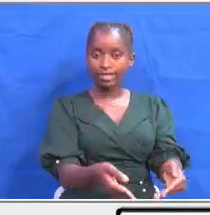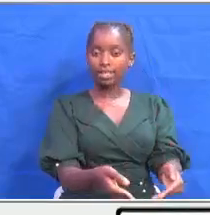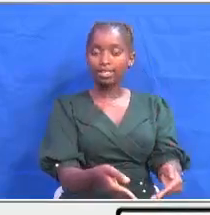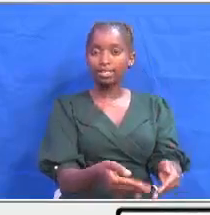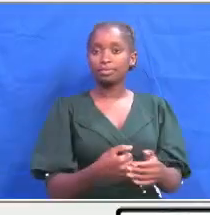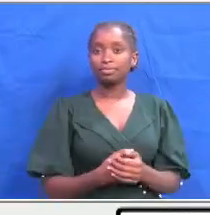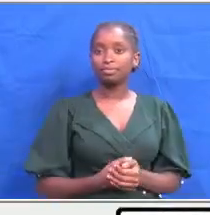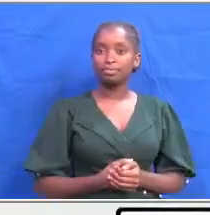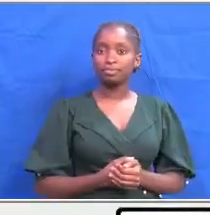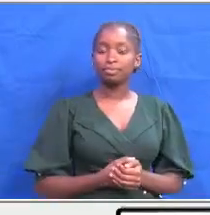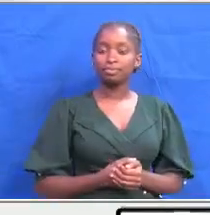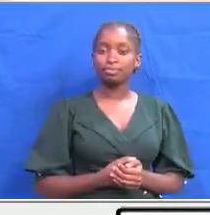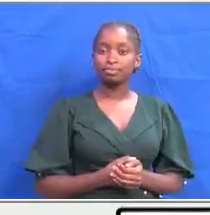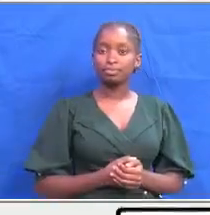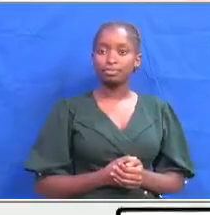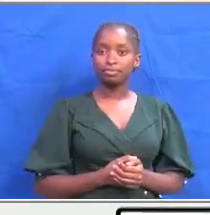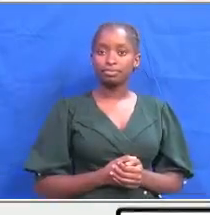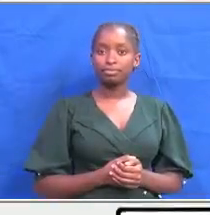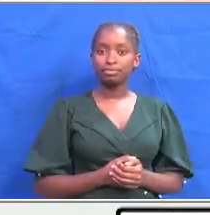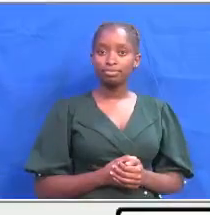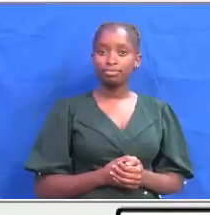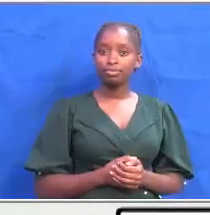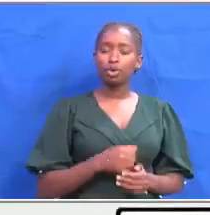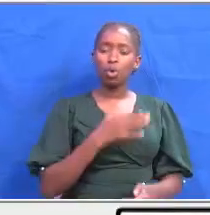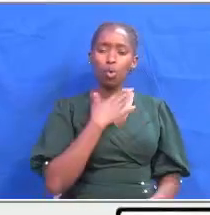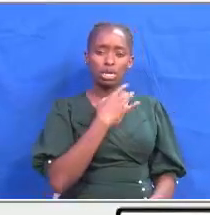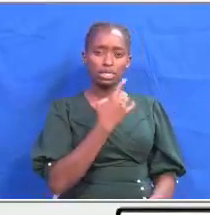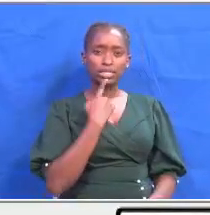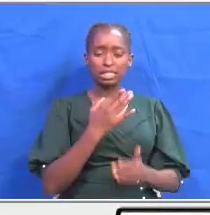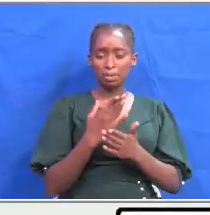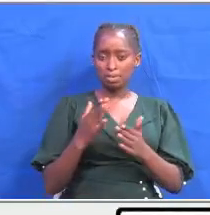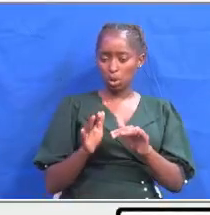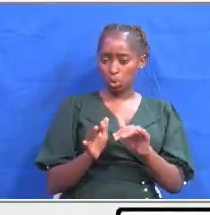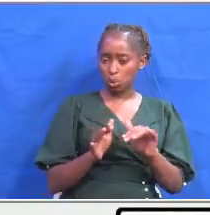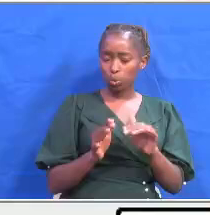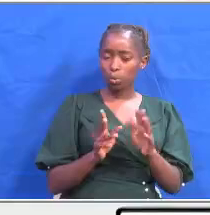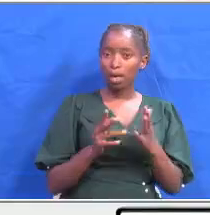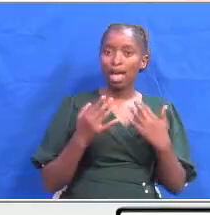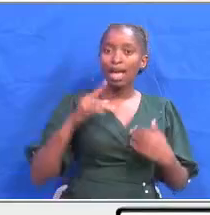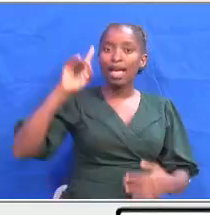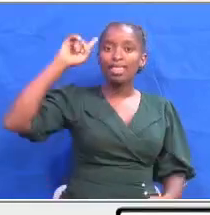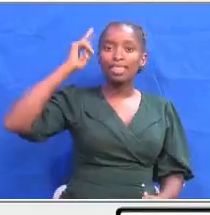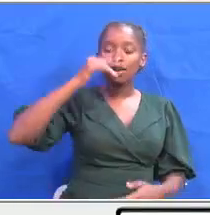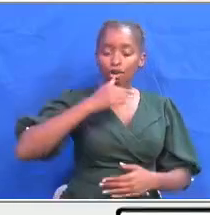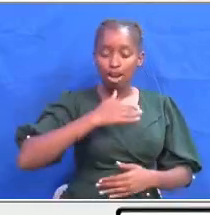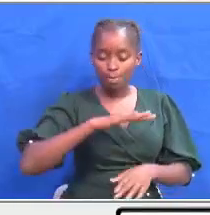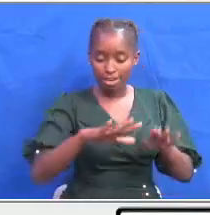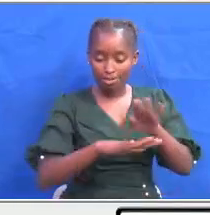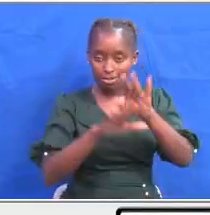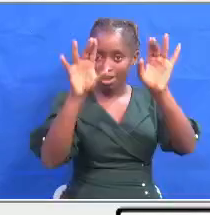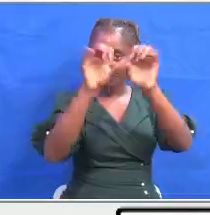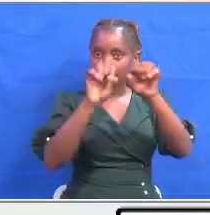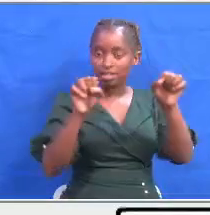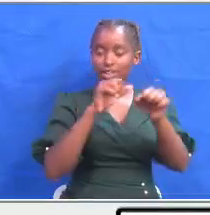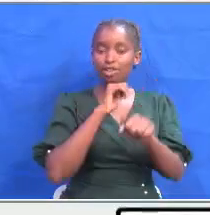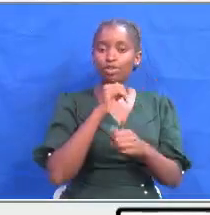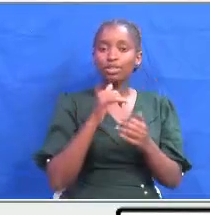Did he release his cards too soon? You know, let me say this. I think Honorable Deputy President is not that clean